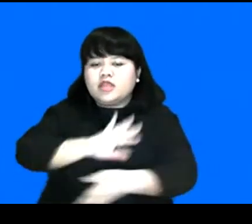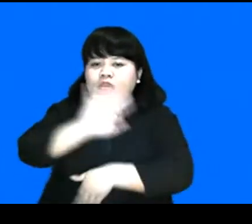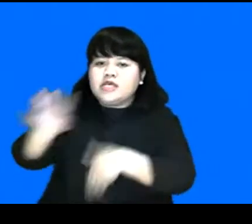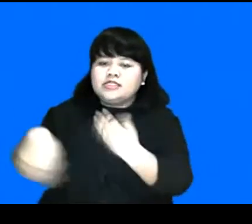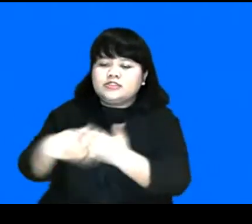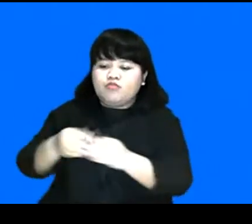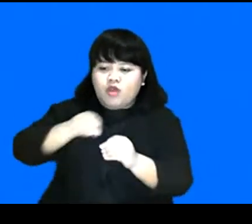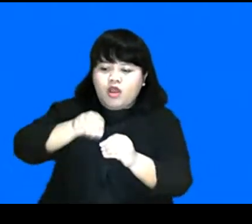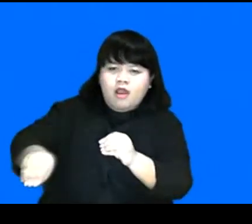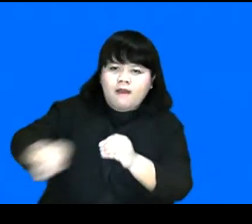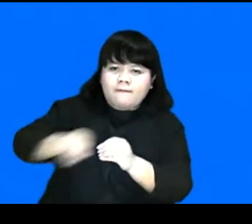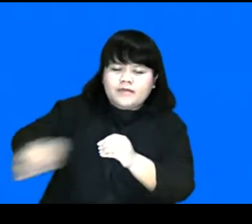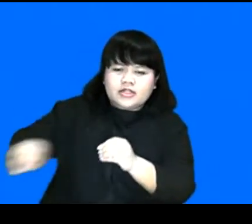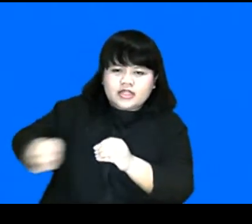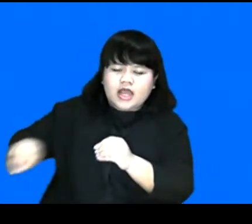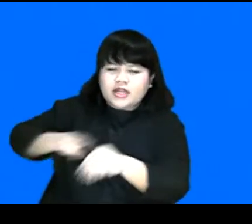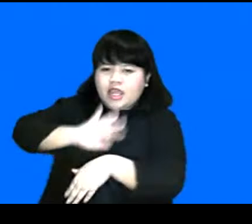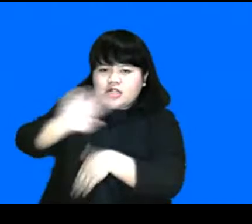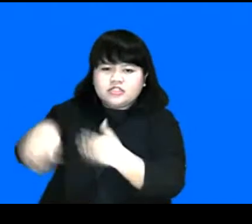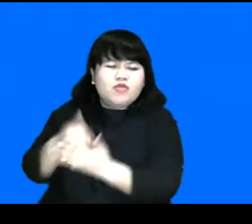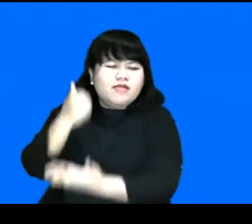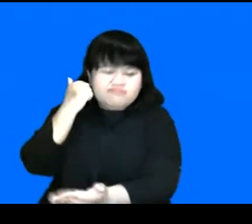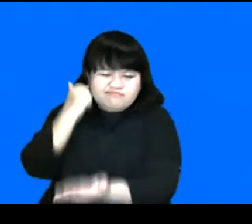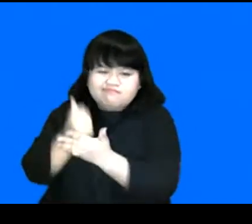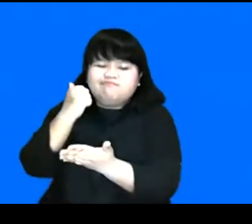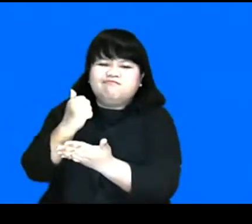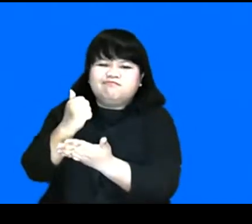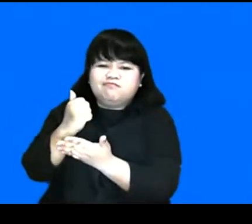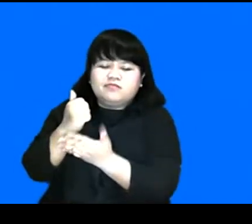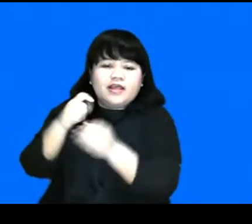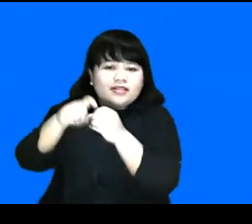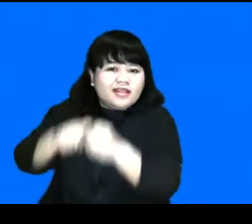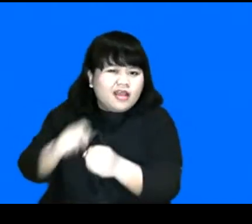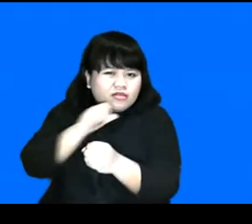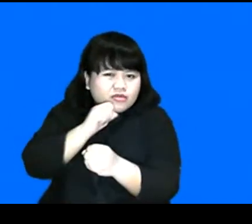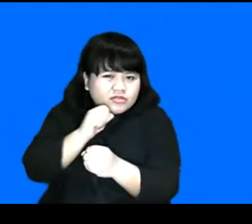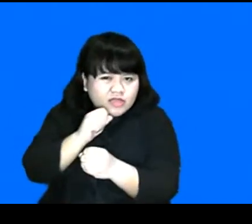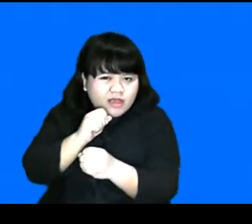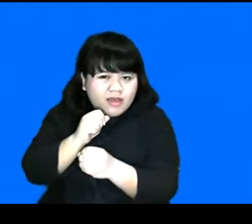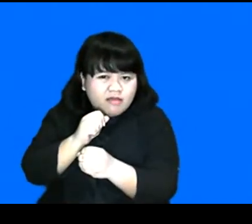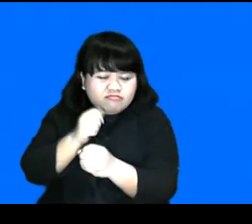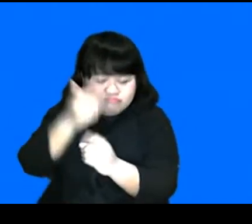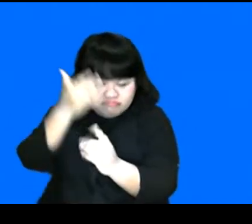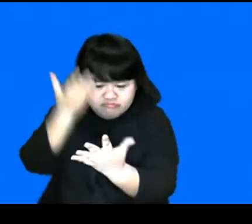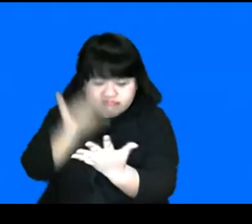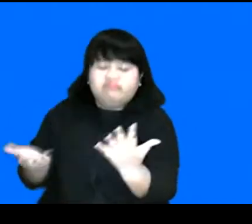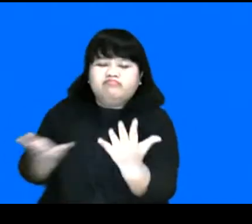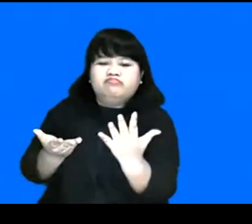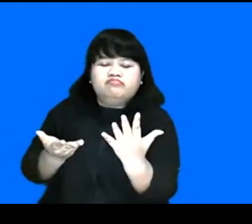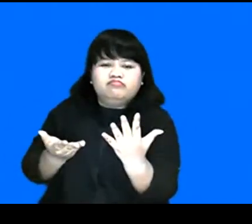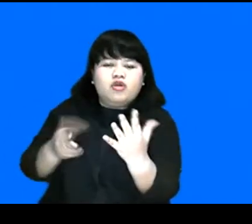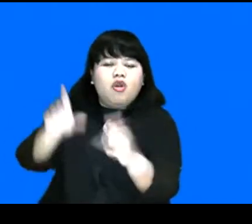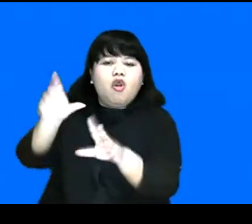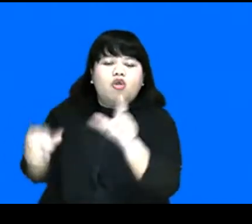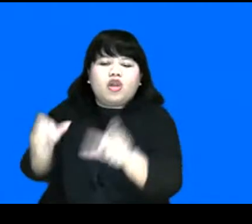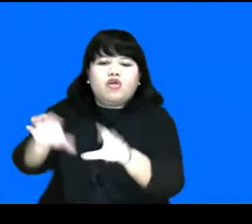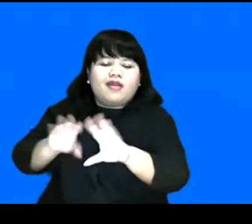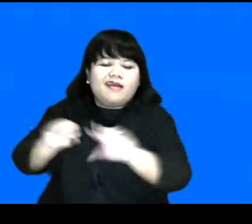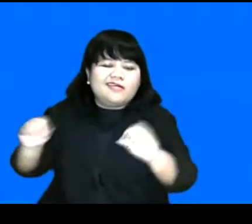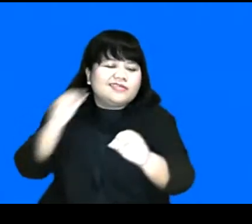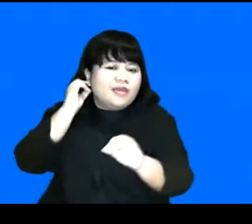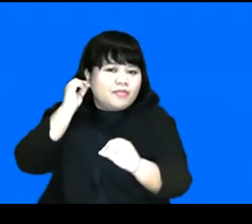women's labor. And yet we know that women are not paid enough. They do not have access to social